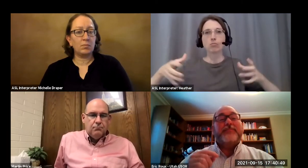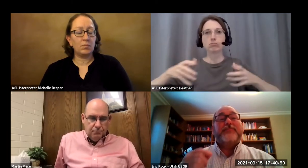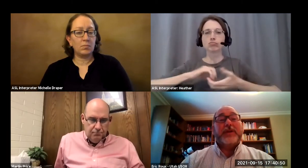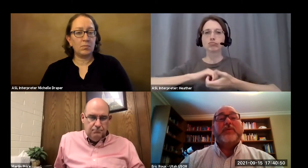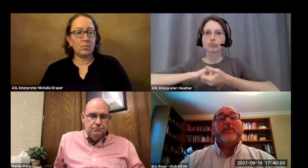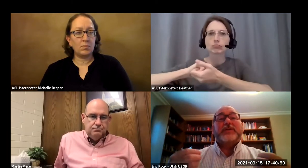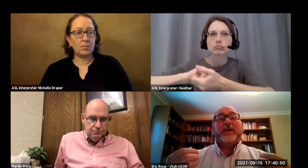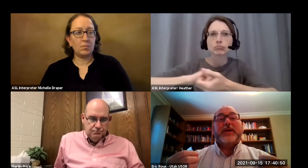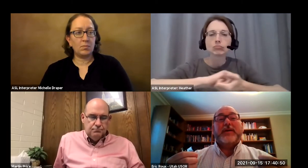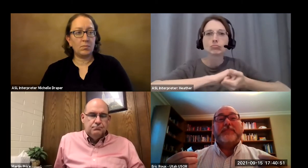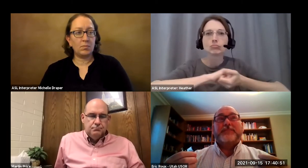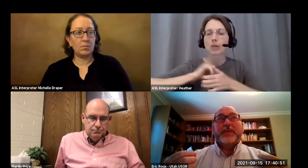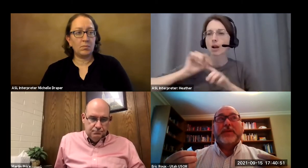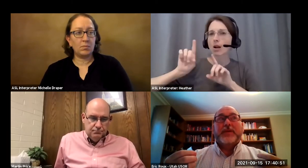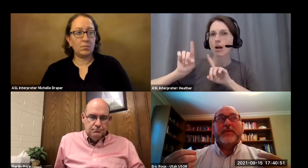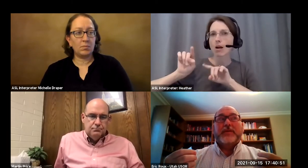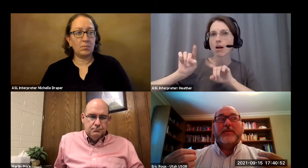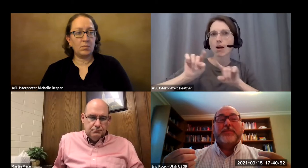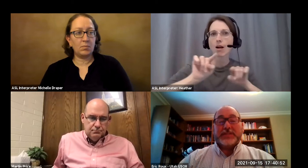a frequent